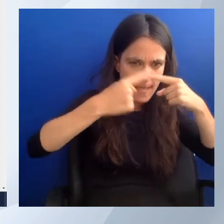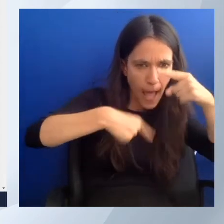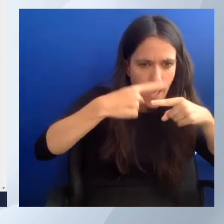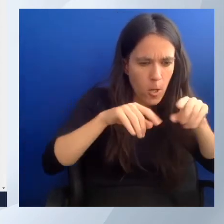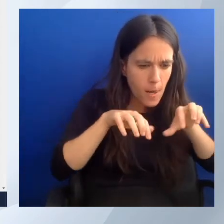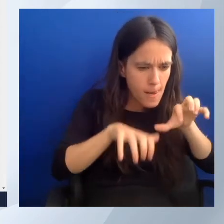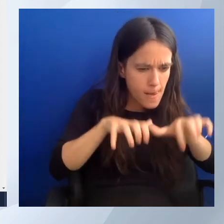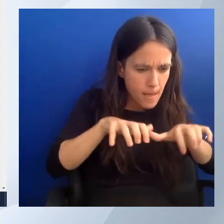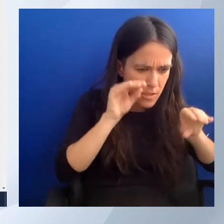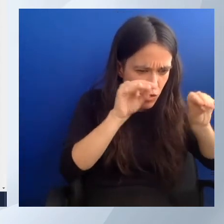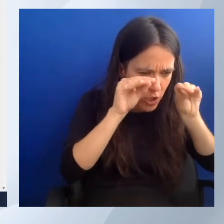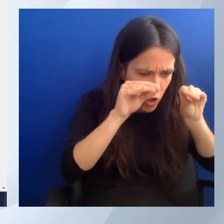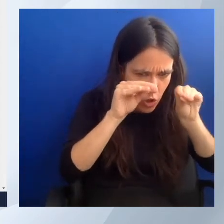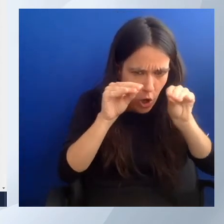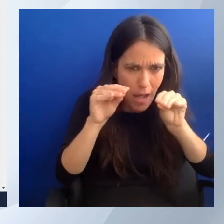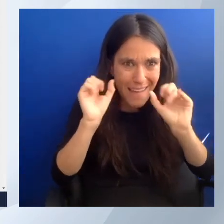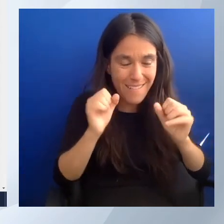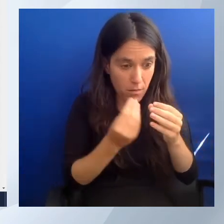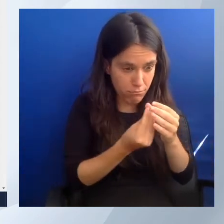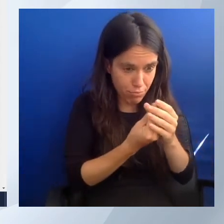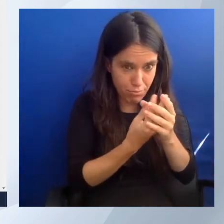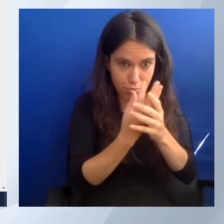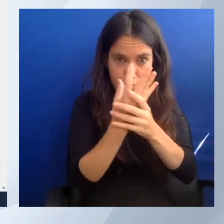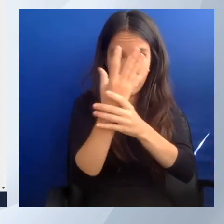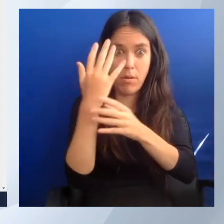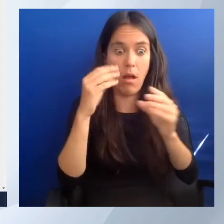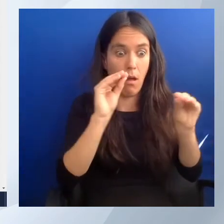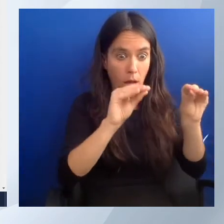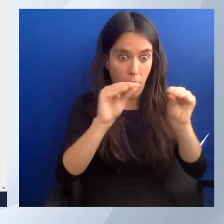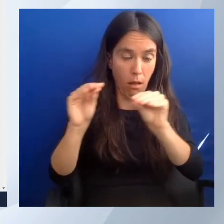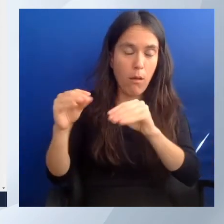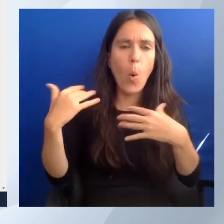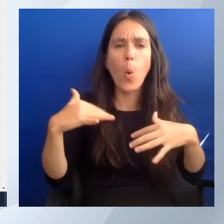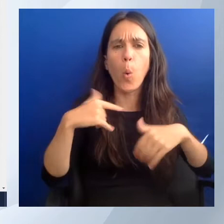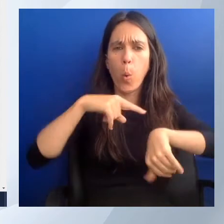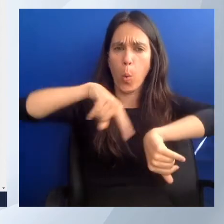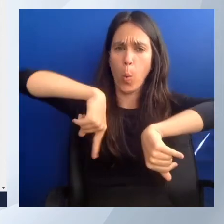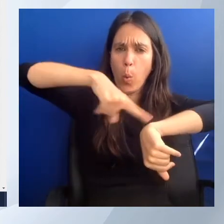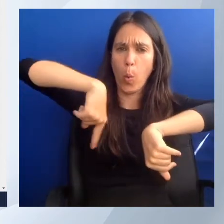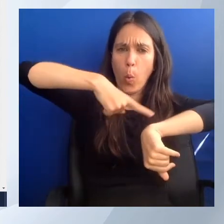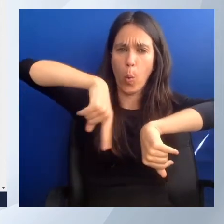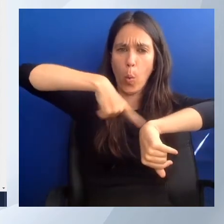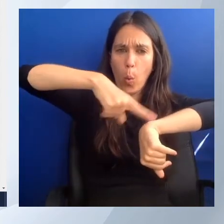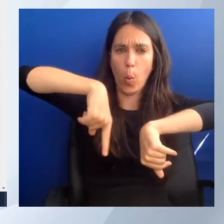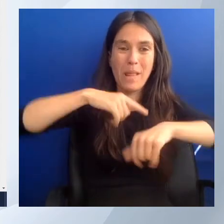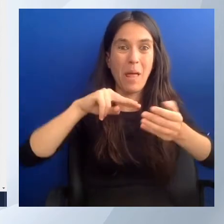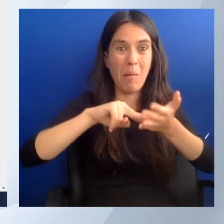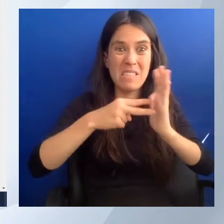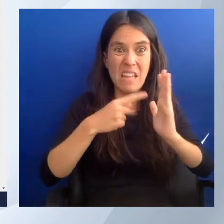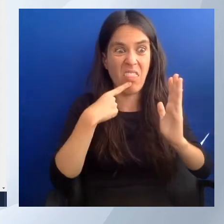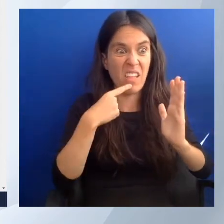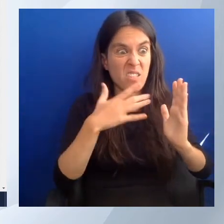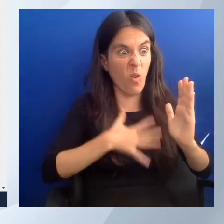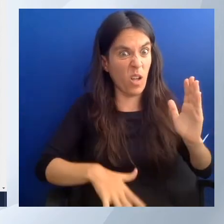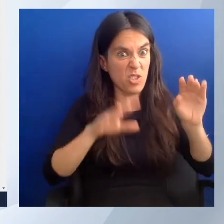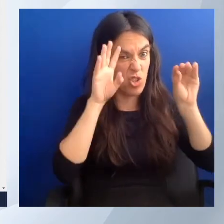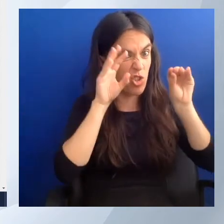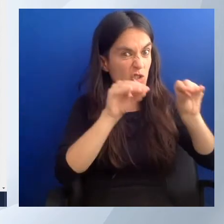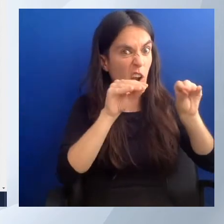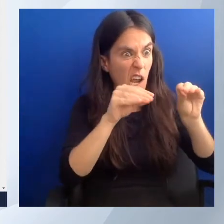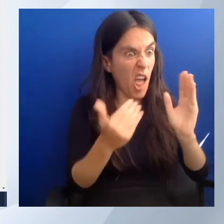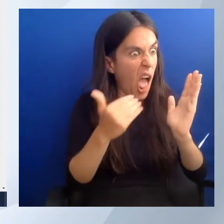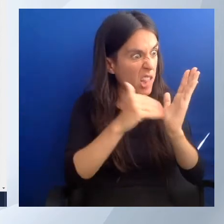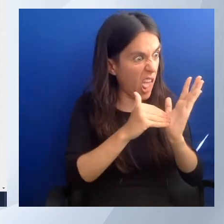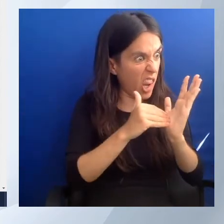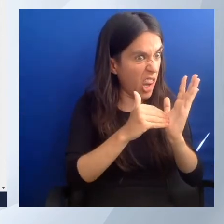days to produce a deep learning model. And you simply don't want to redo this training to make it more fair if you can get